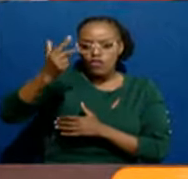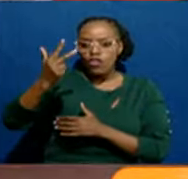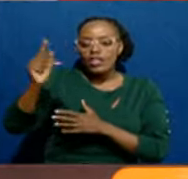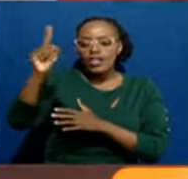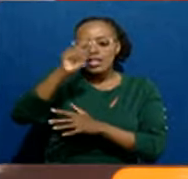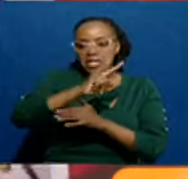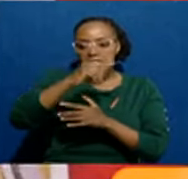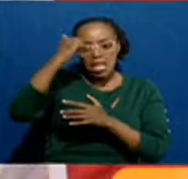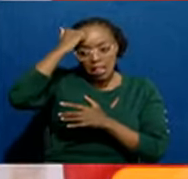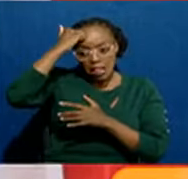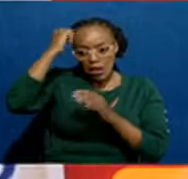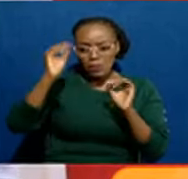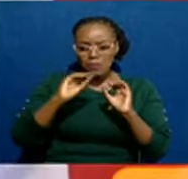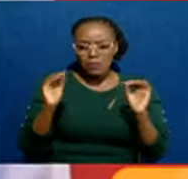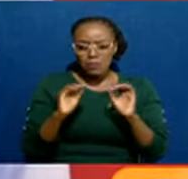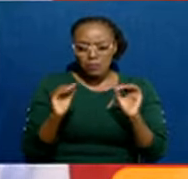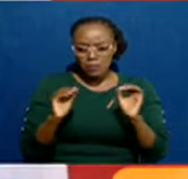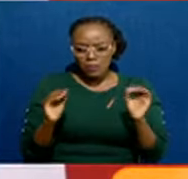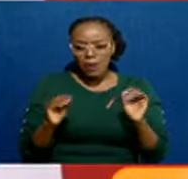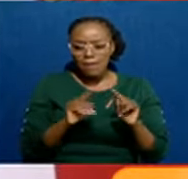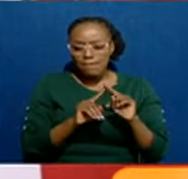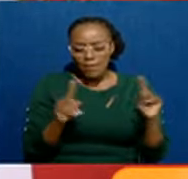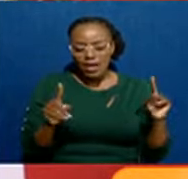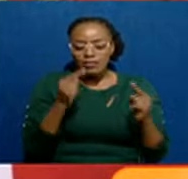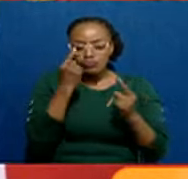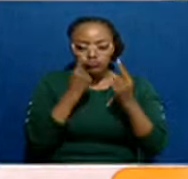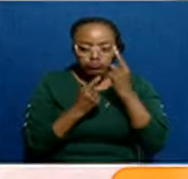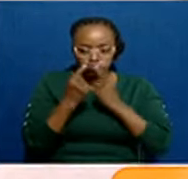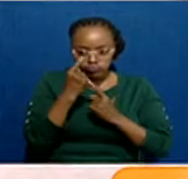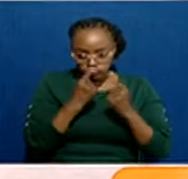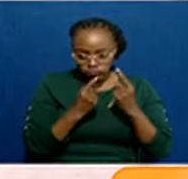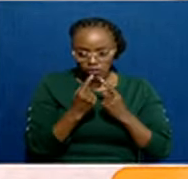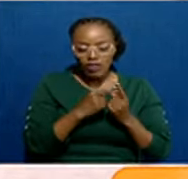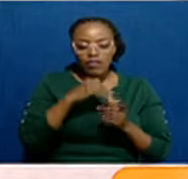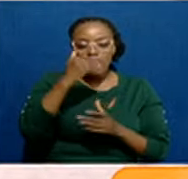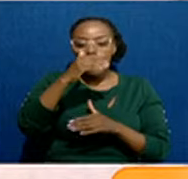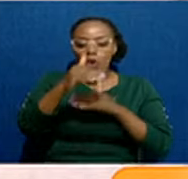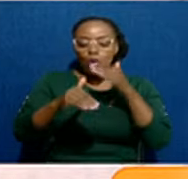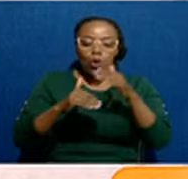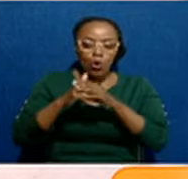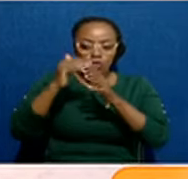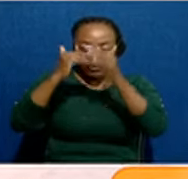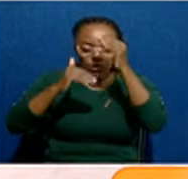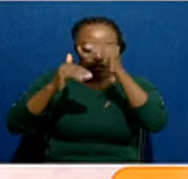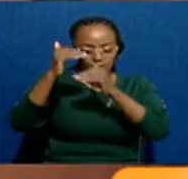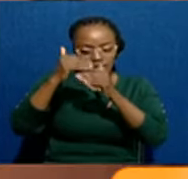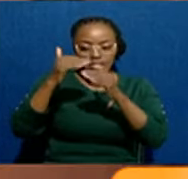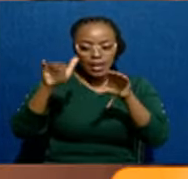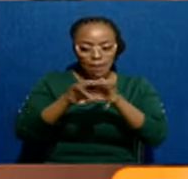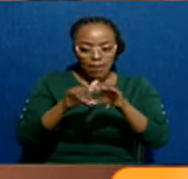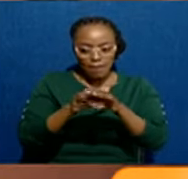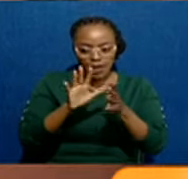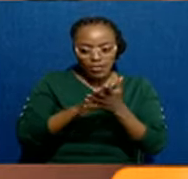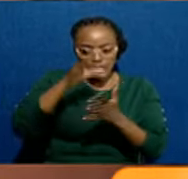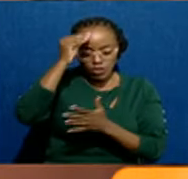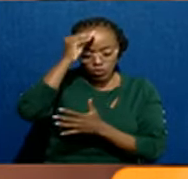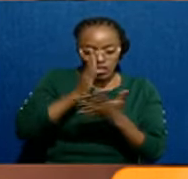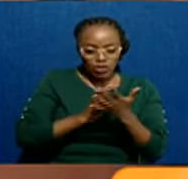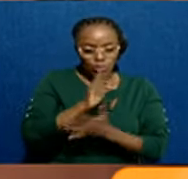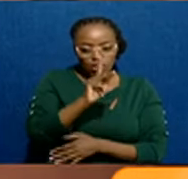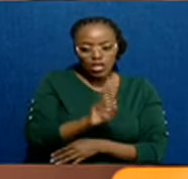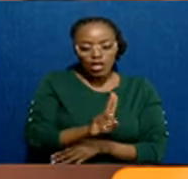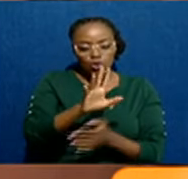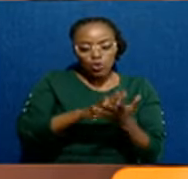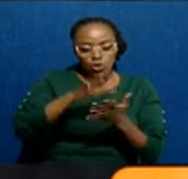3 days. But despite the grief that gripped every member of the university, the students led by Kenyatta